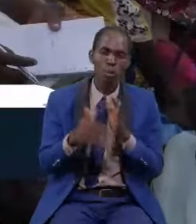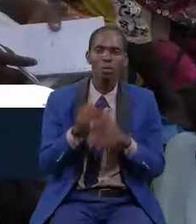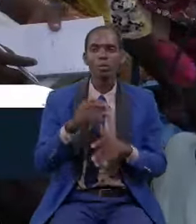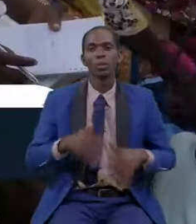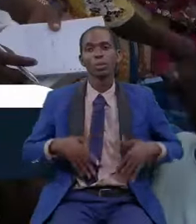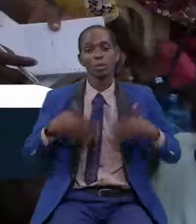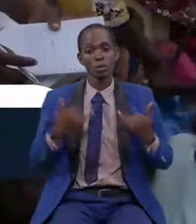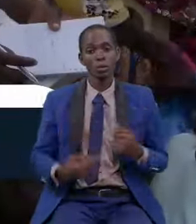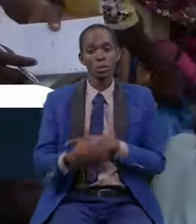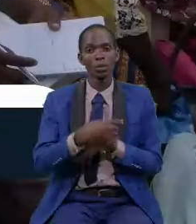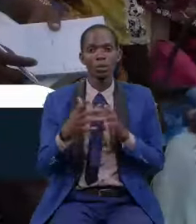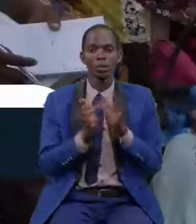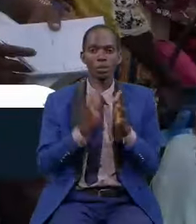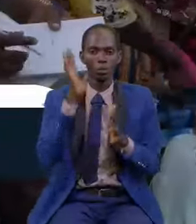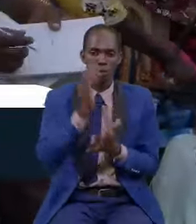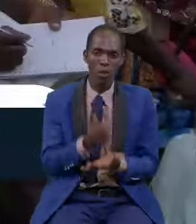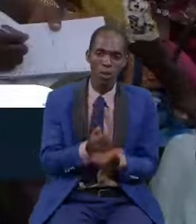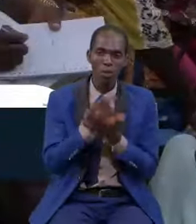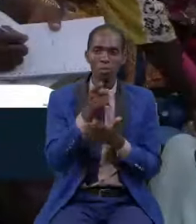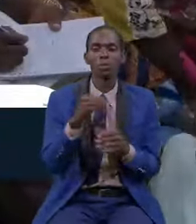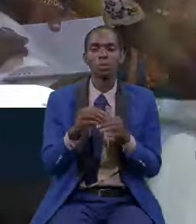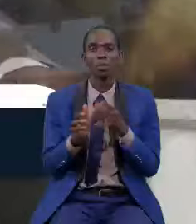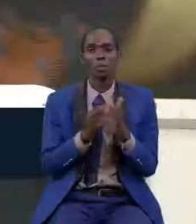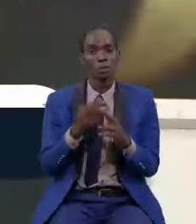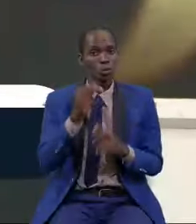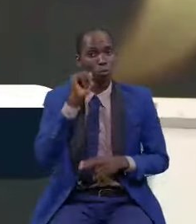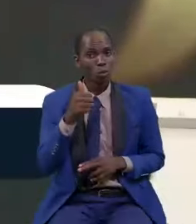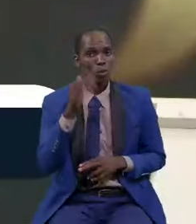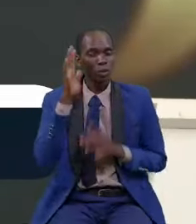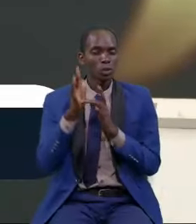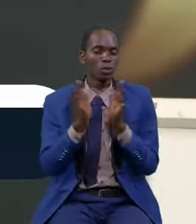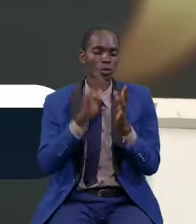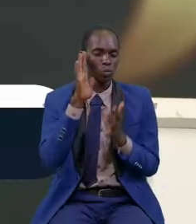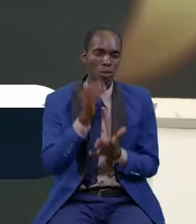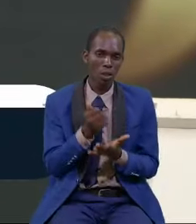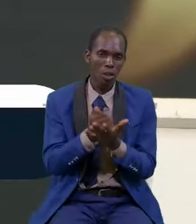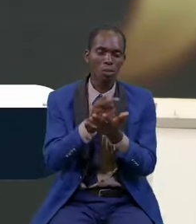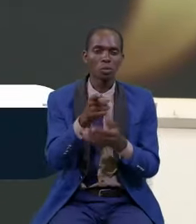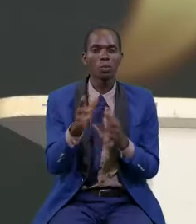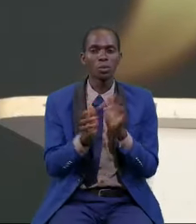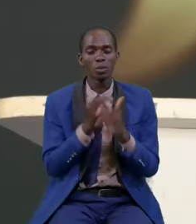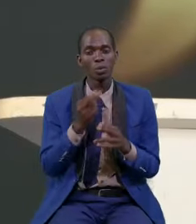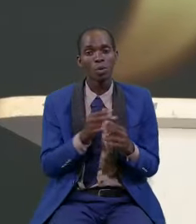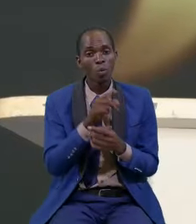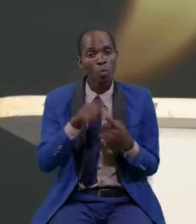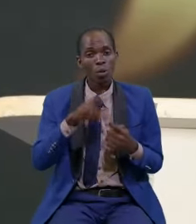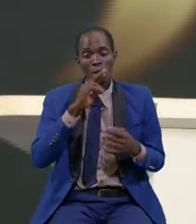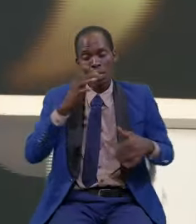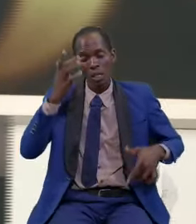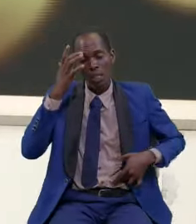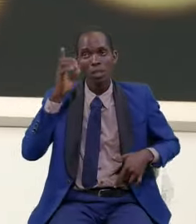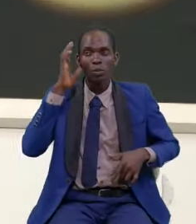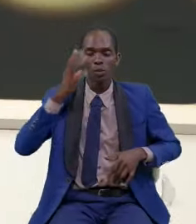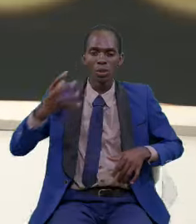he'll see you through. Tomorrow, he'll see you through. When you're sick, he'll get you up of that